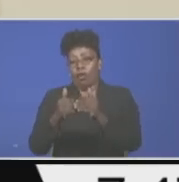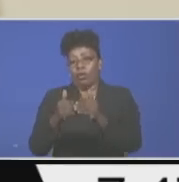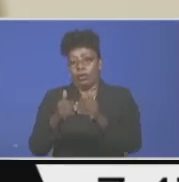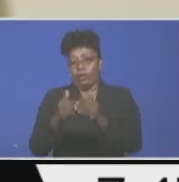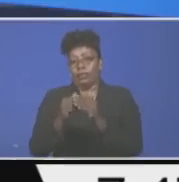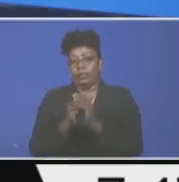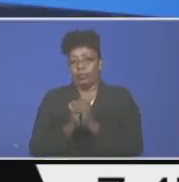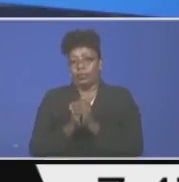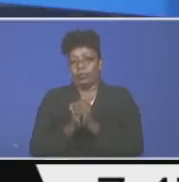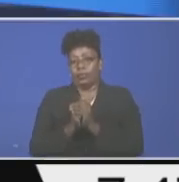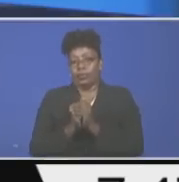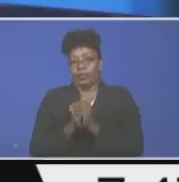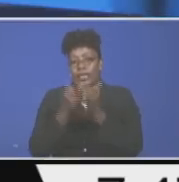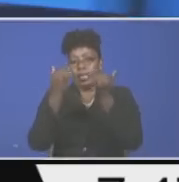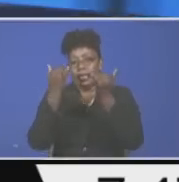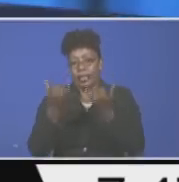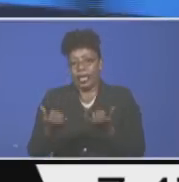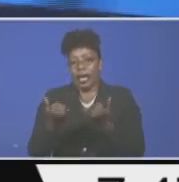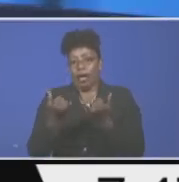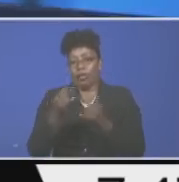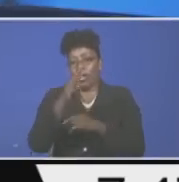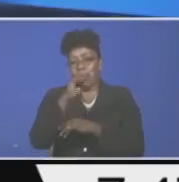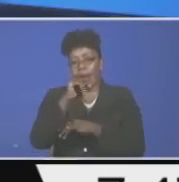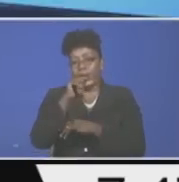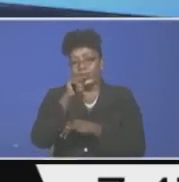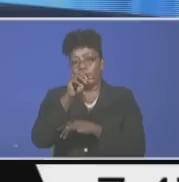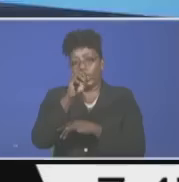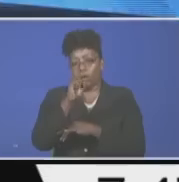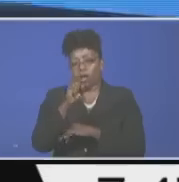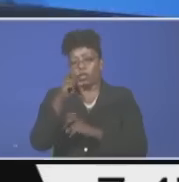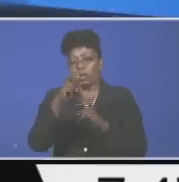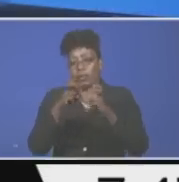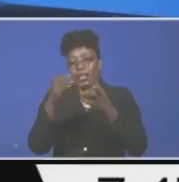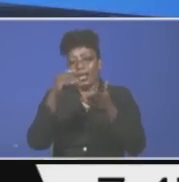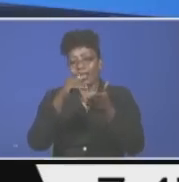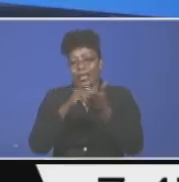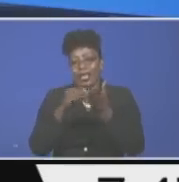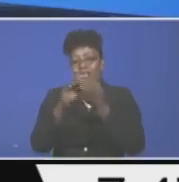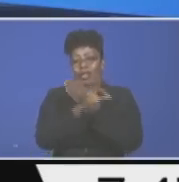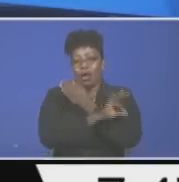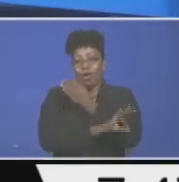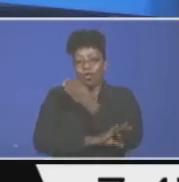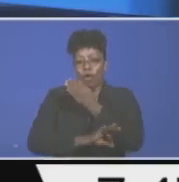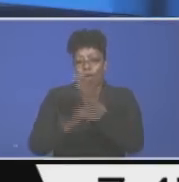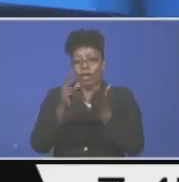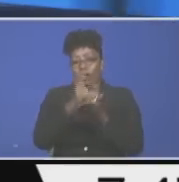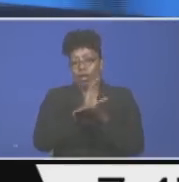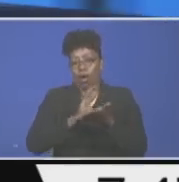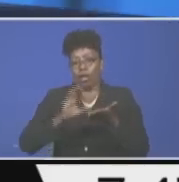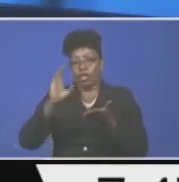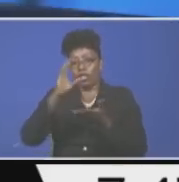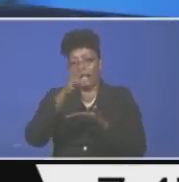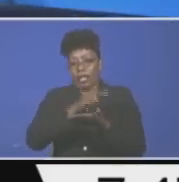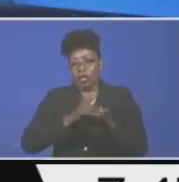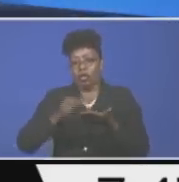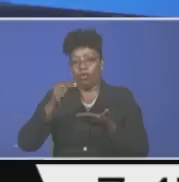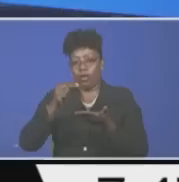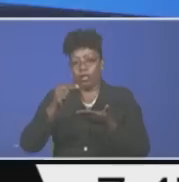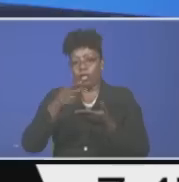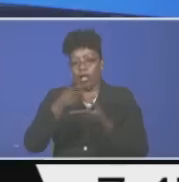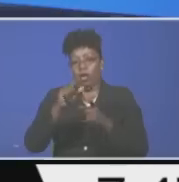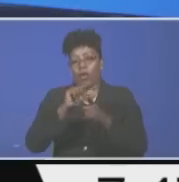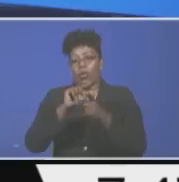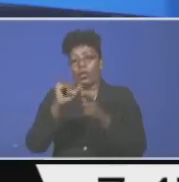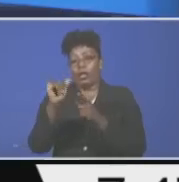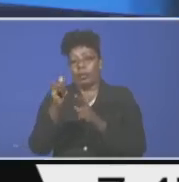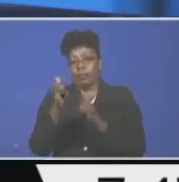inside. Now, while the Mingos will continue to compete against foreign colleges and universities, they also resume play locally in the